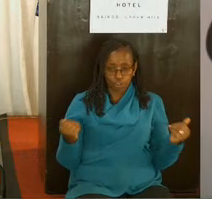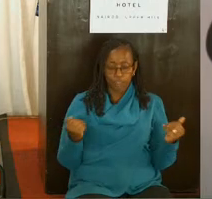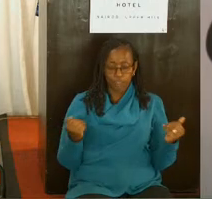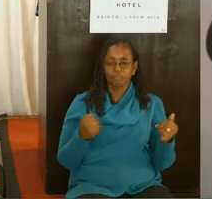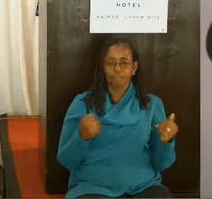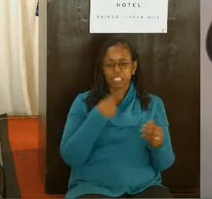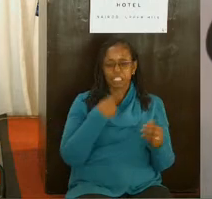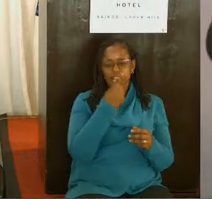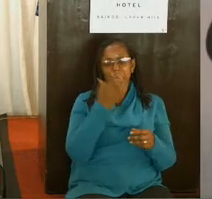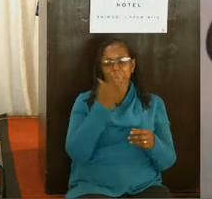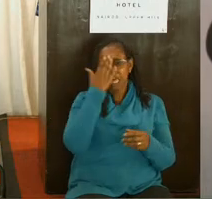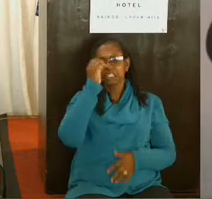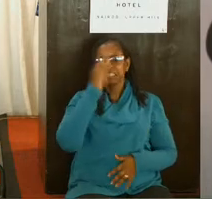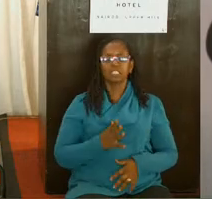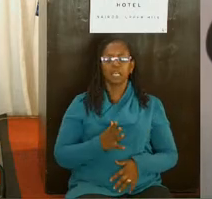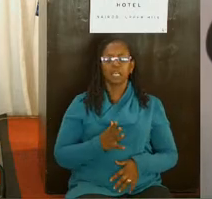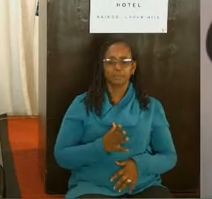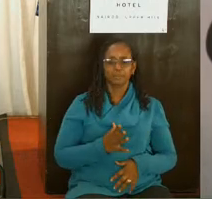um